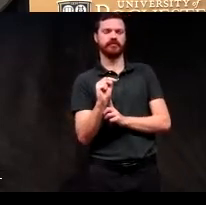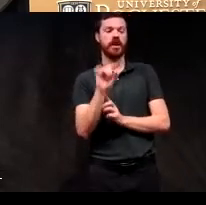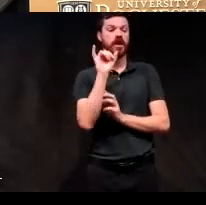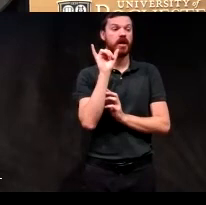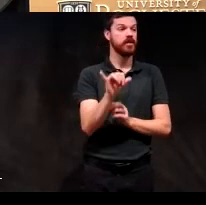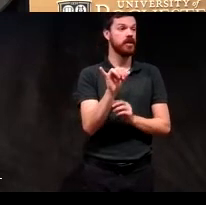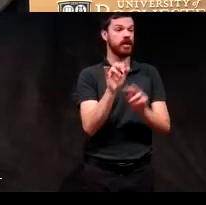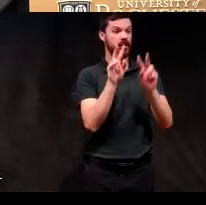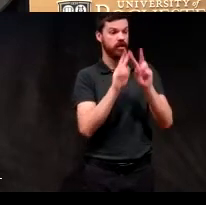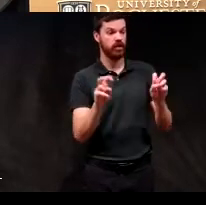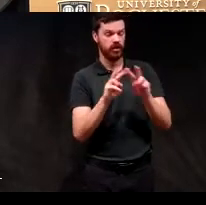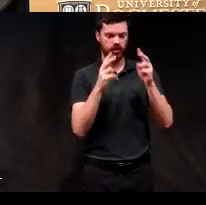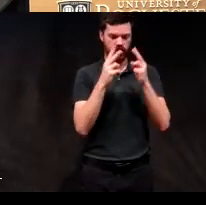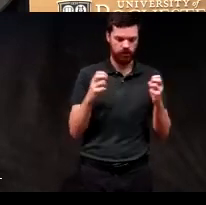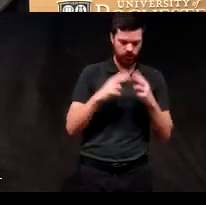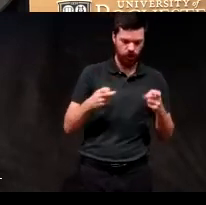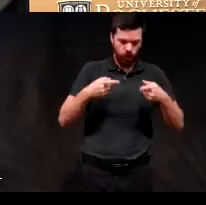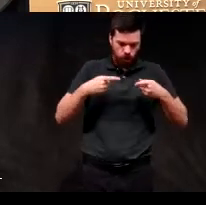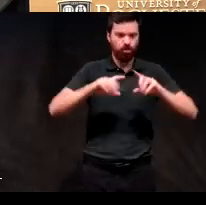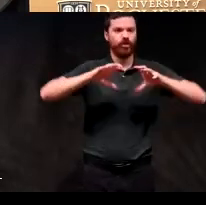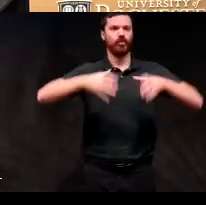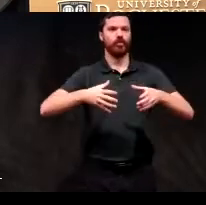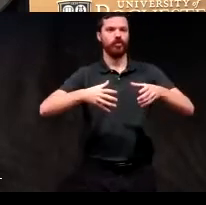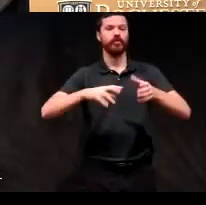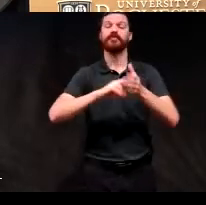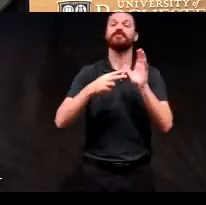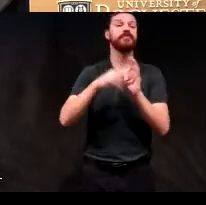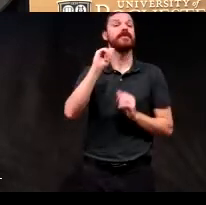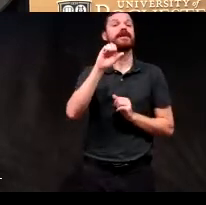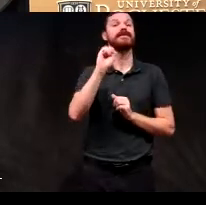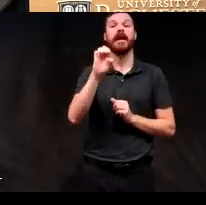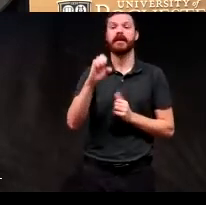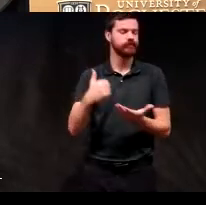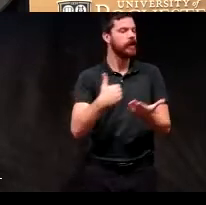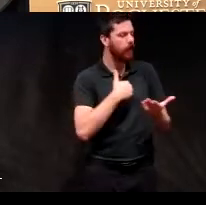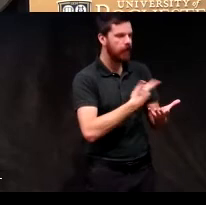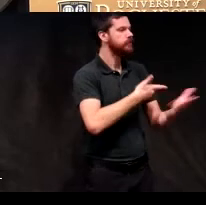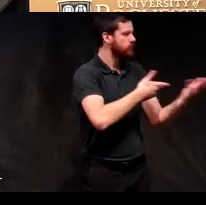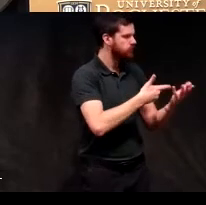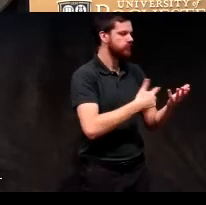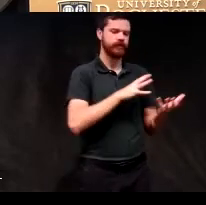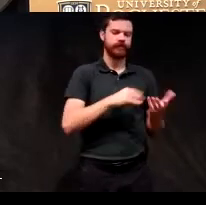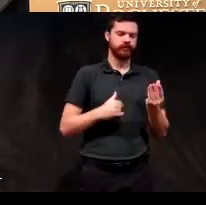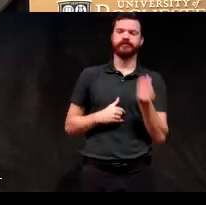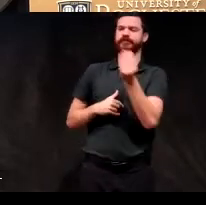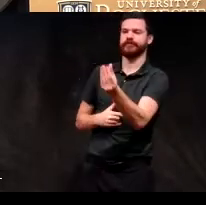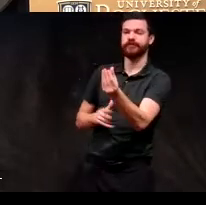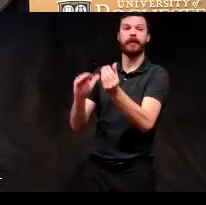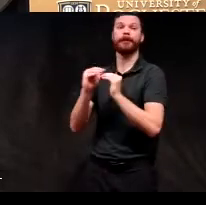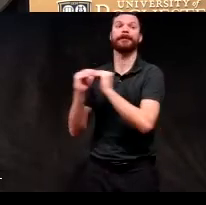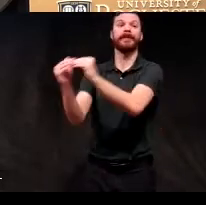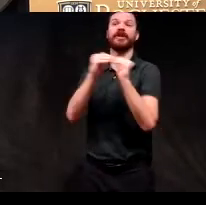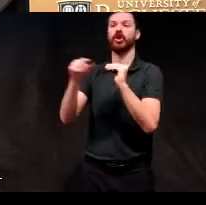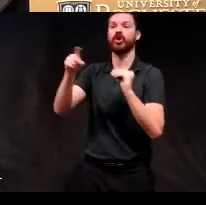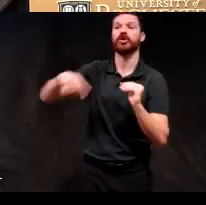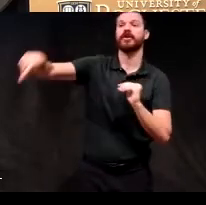is happening in the group supervision. So they're presenting their cases and they're hearing from their peers who are